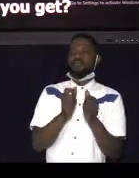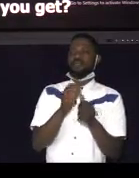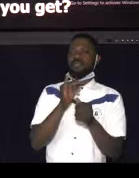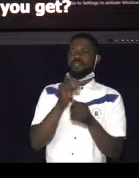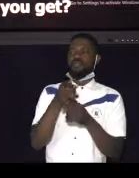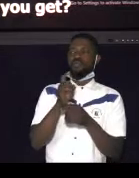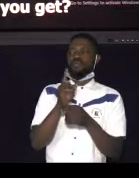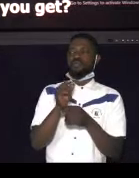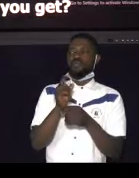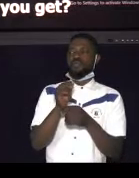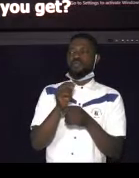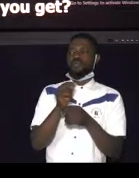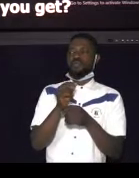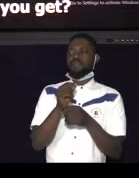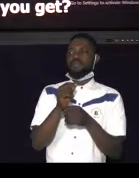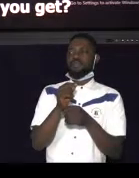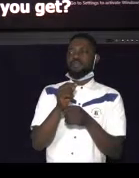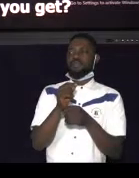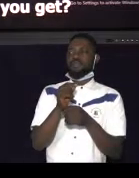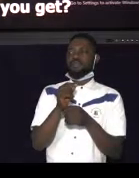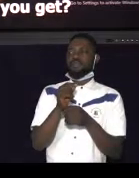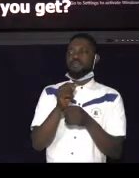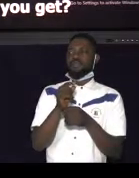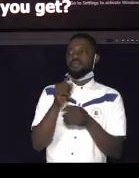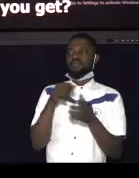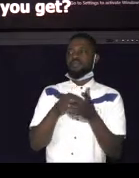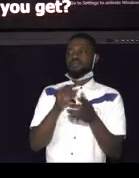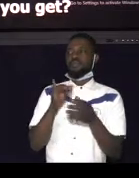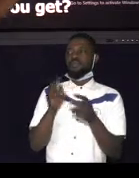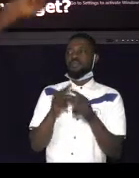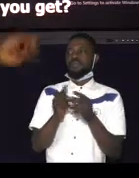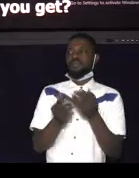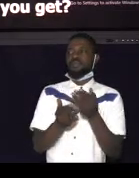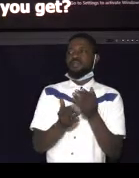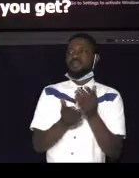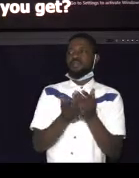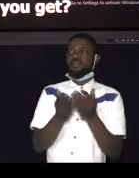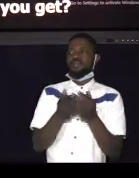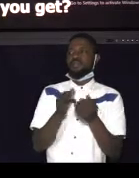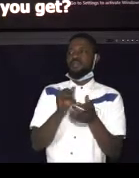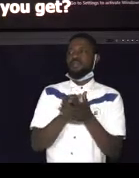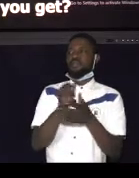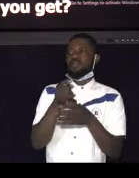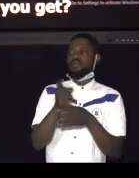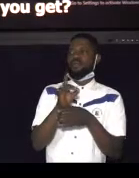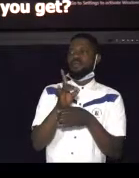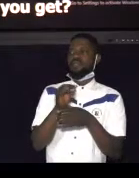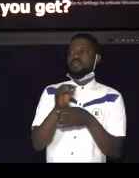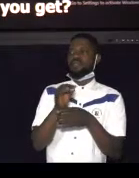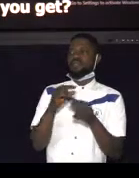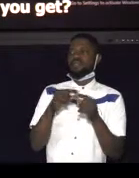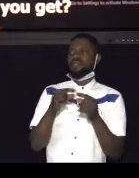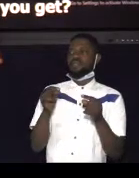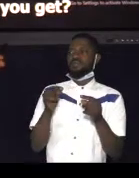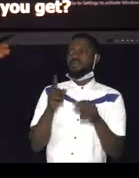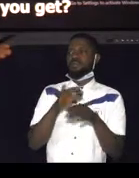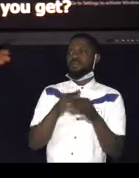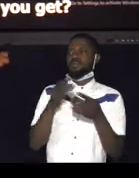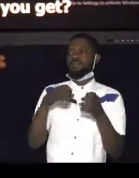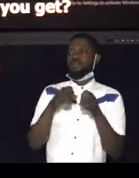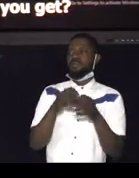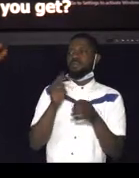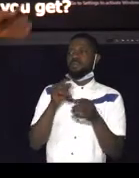is 120. Now, let's quickly, this one is very easy to get. It's a straight line, and that is 180 degrees. You don't even